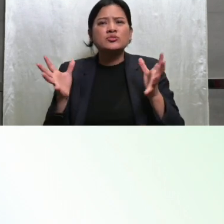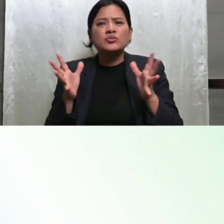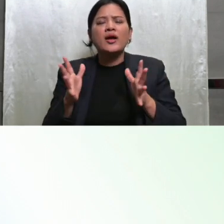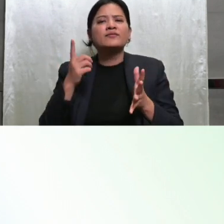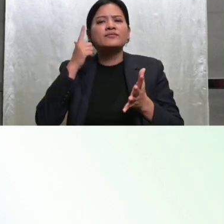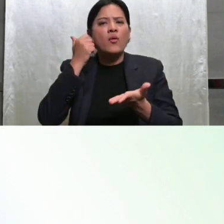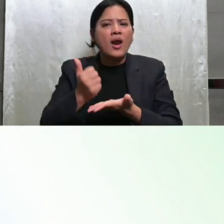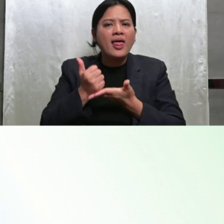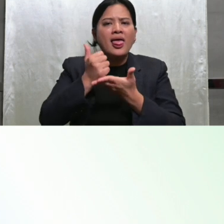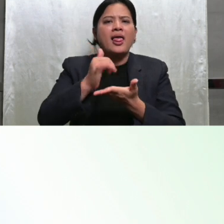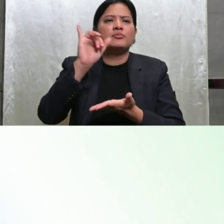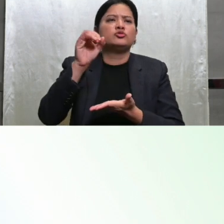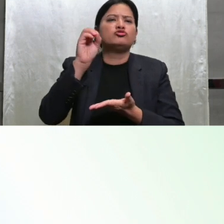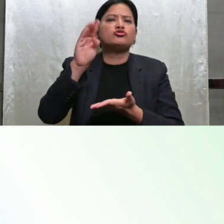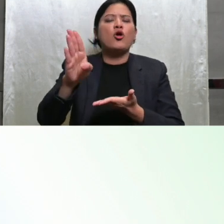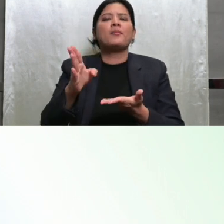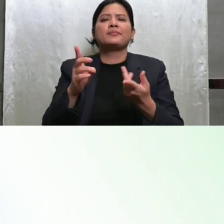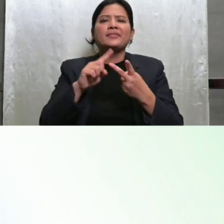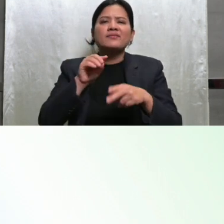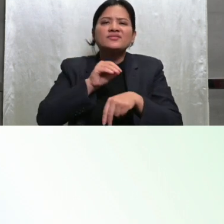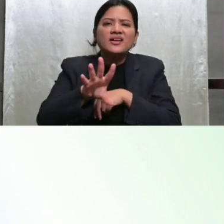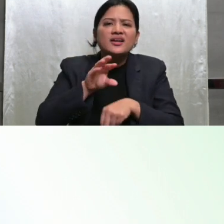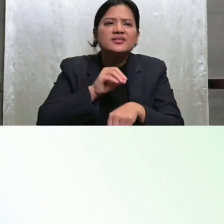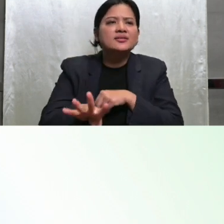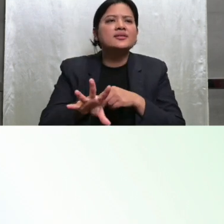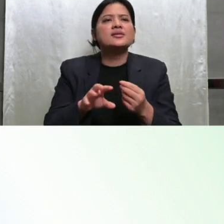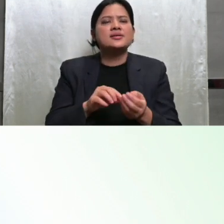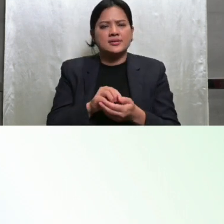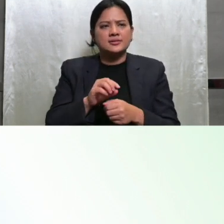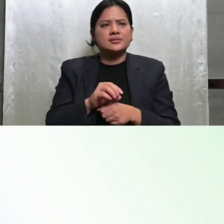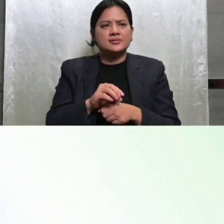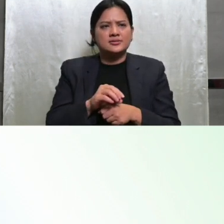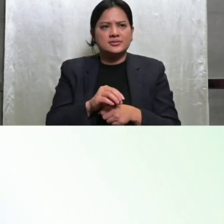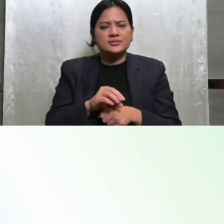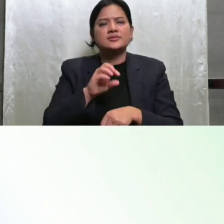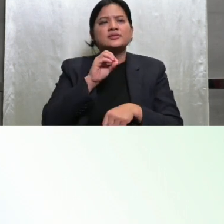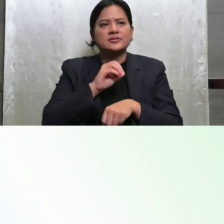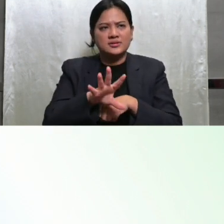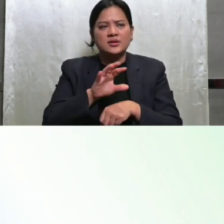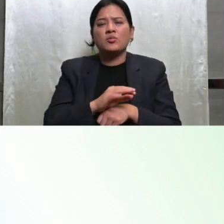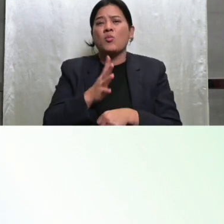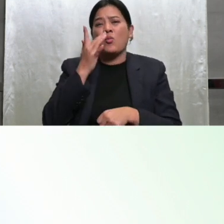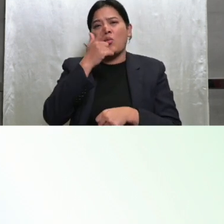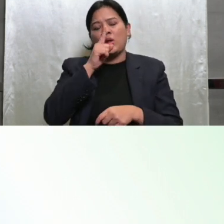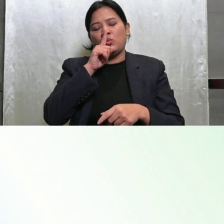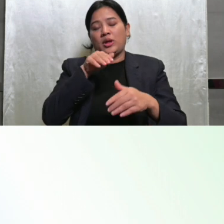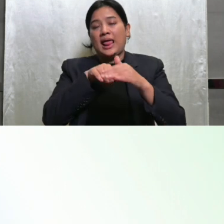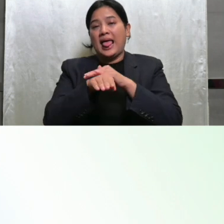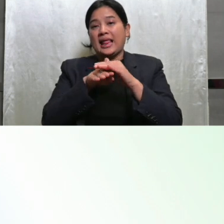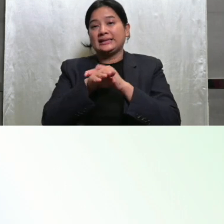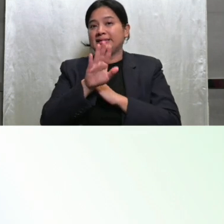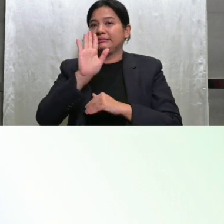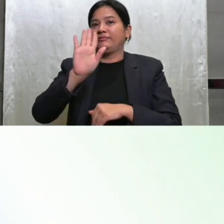issue in many parts of the Philippines. So the beauty of the platform is it runs on the mobile phone. So we ask the students, we bring them in